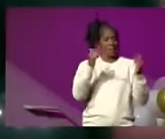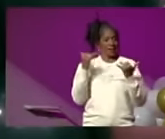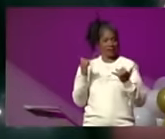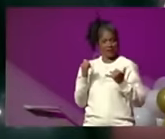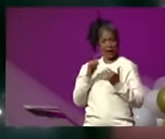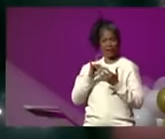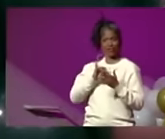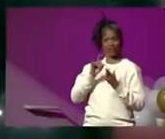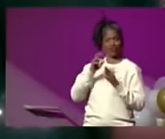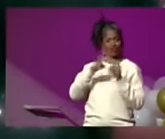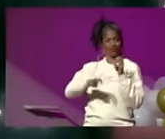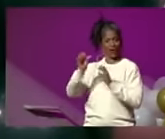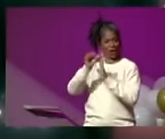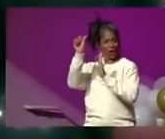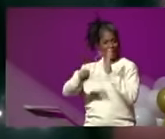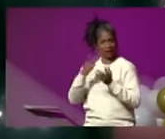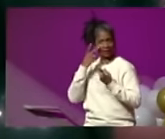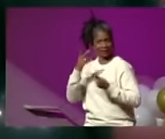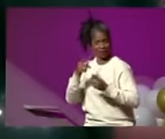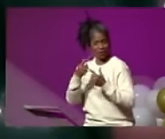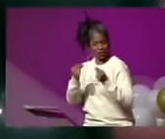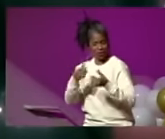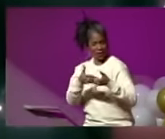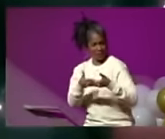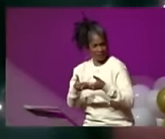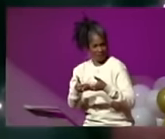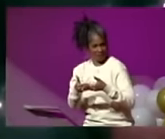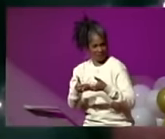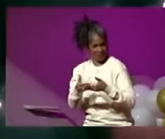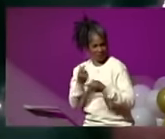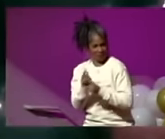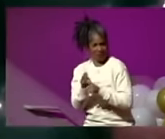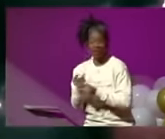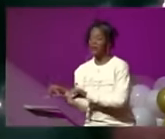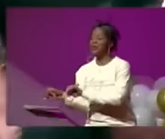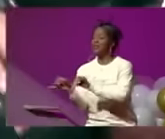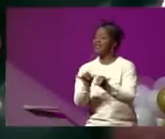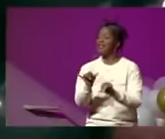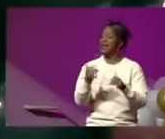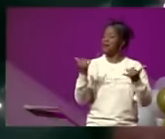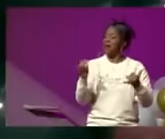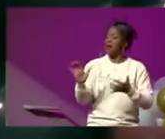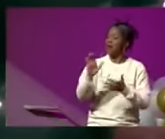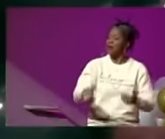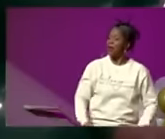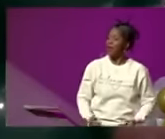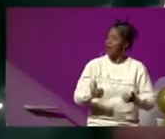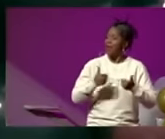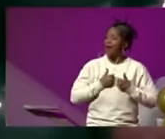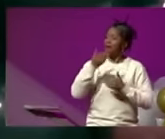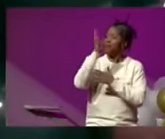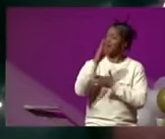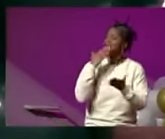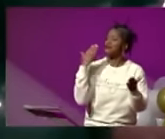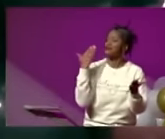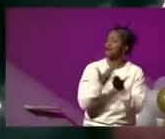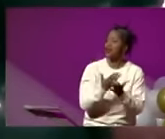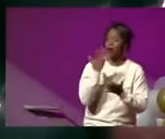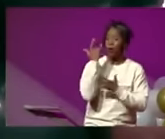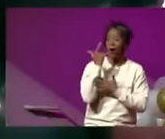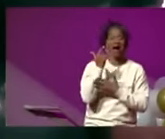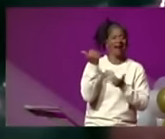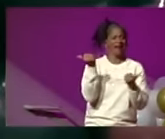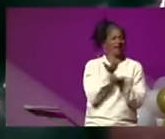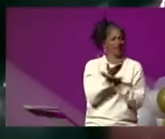grandbaby. I got to help somebody right now. God is so good. God will let a storm disrupt what you